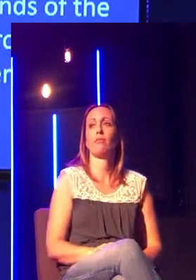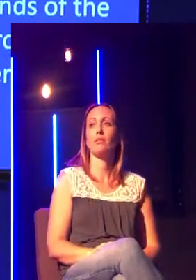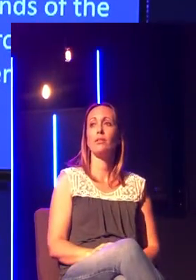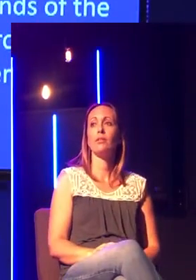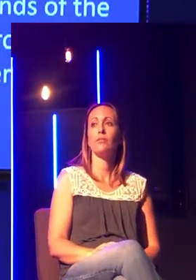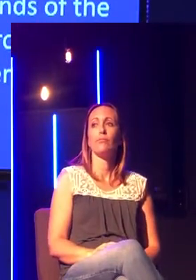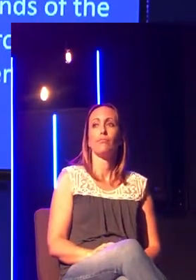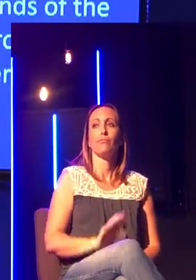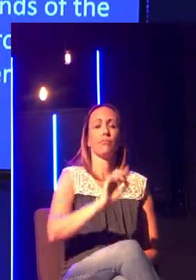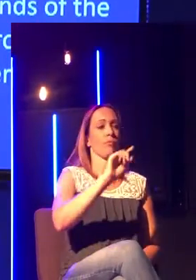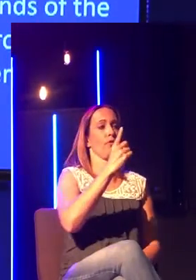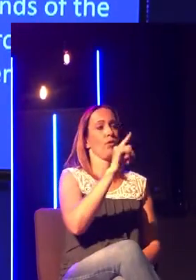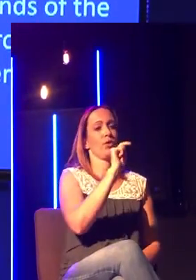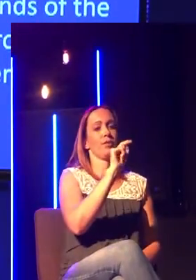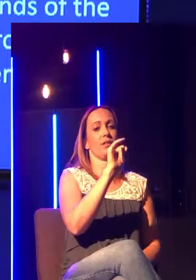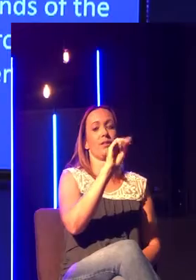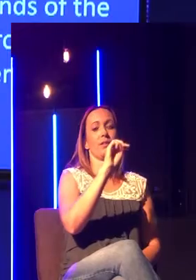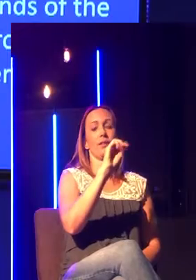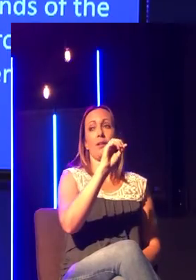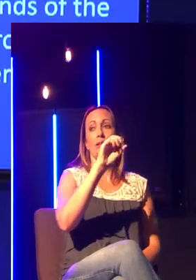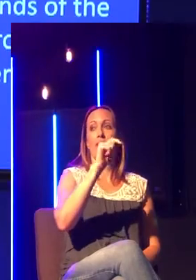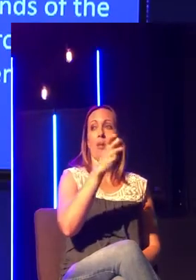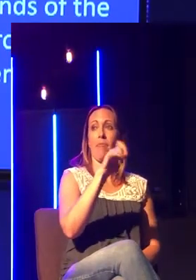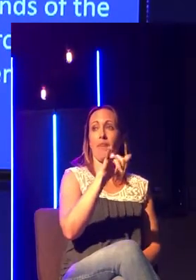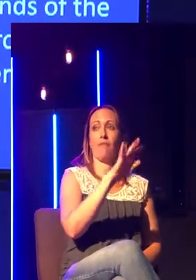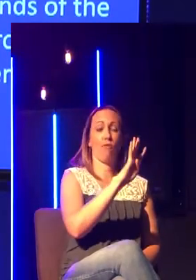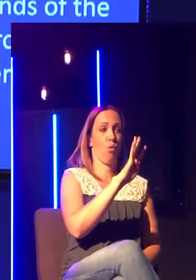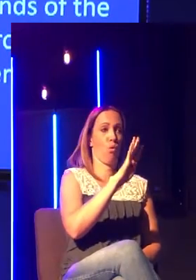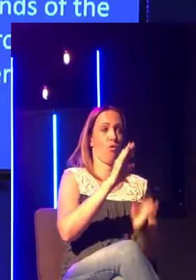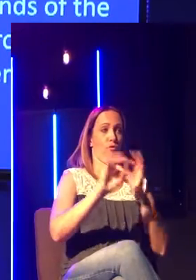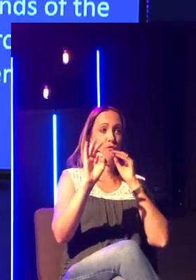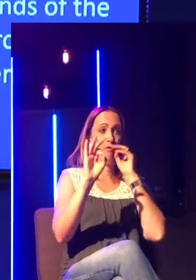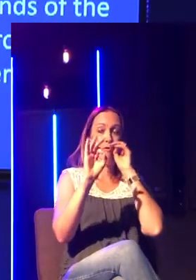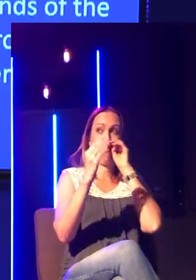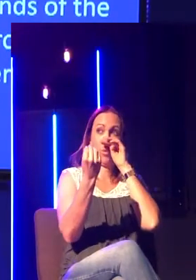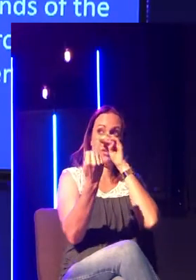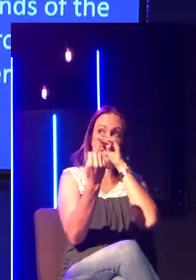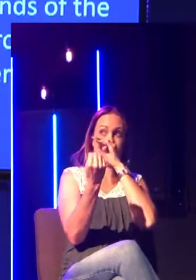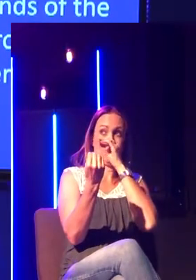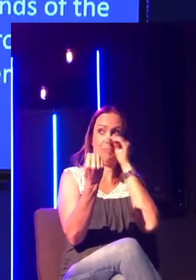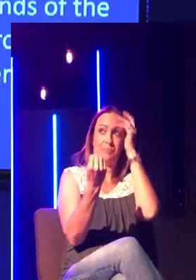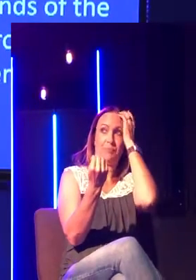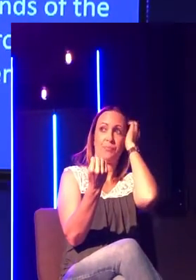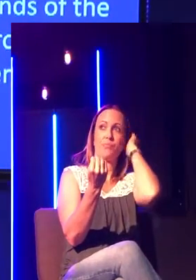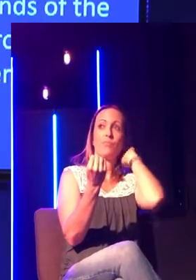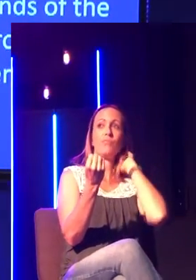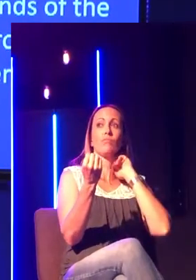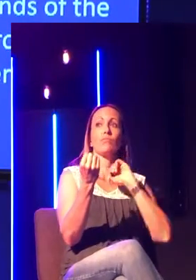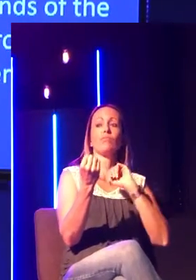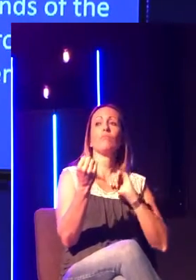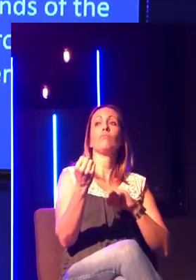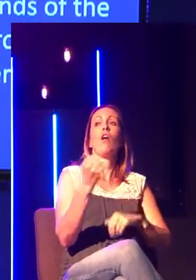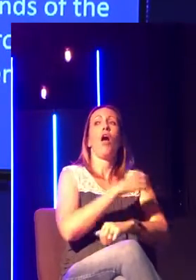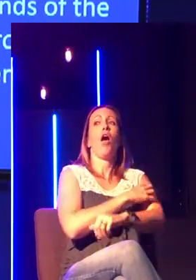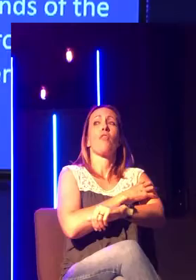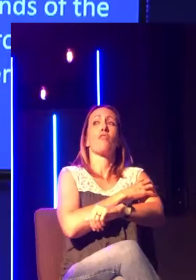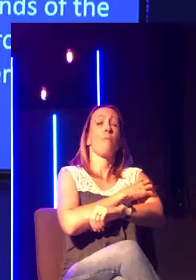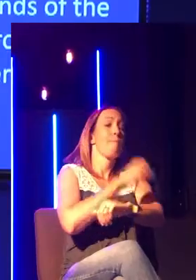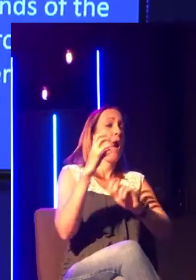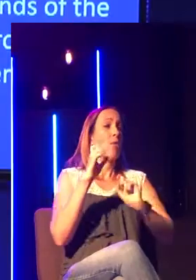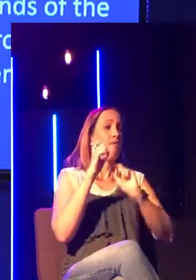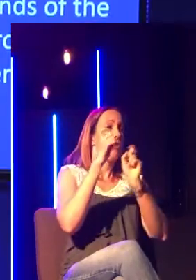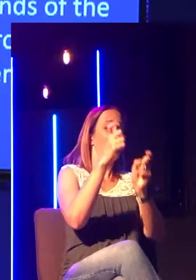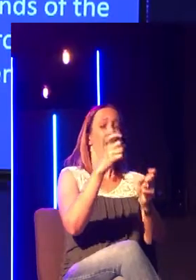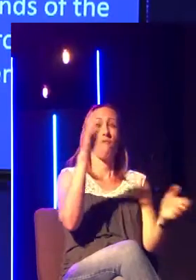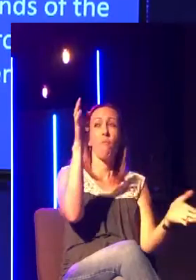don't minimize the powerful gifts that operate in your life, for it was imparted to you by the laying on of hands of the elders and was